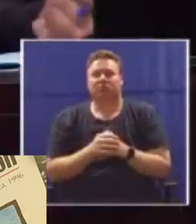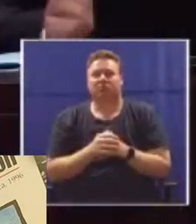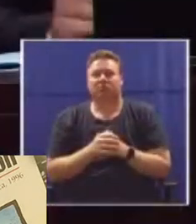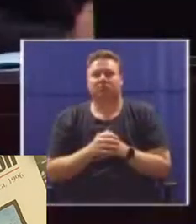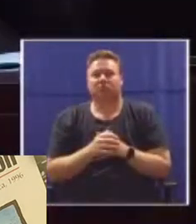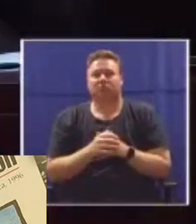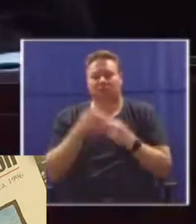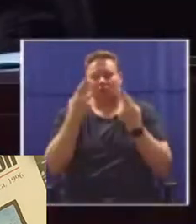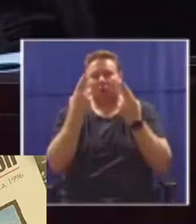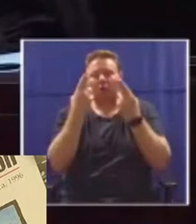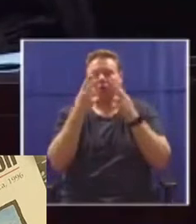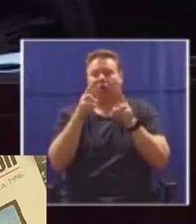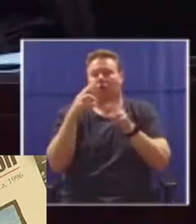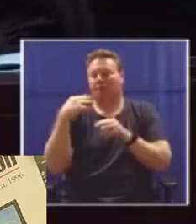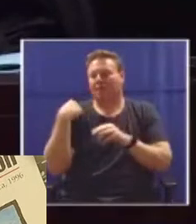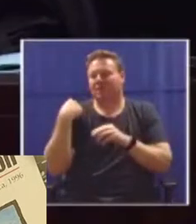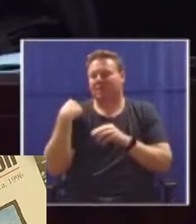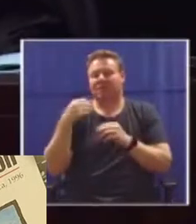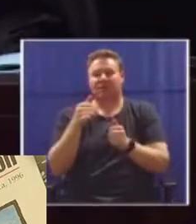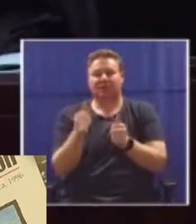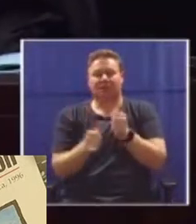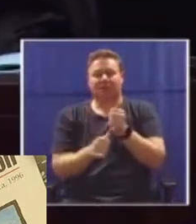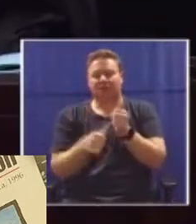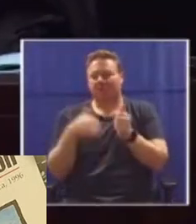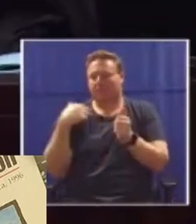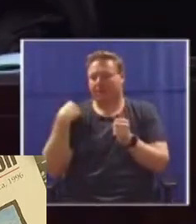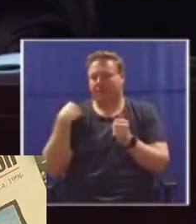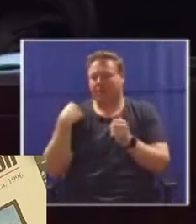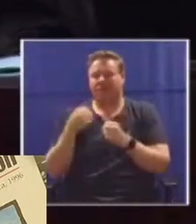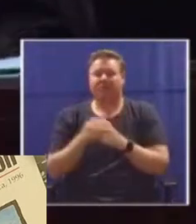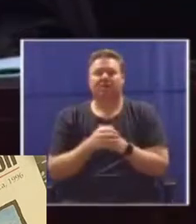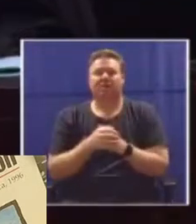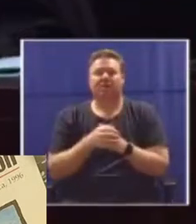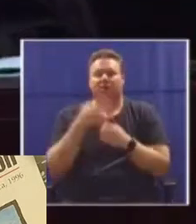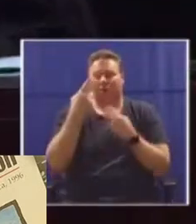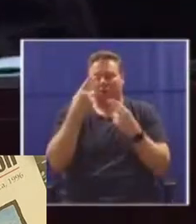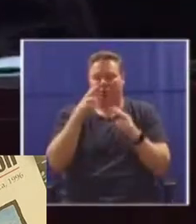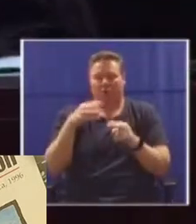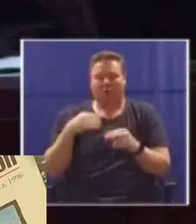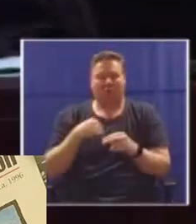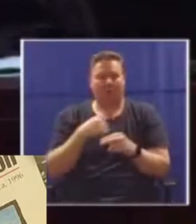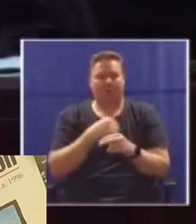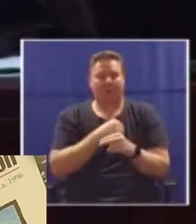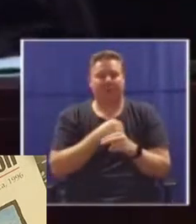Honorable Ministers and Deputy Ministers, Honorable Members,